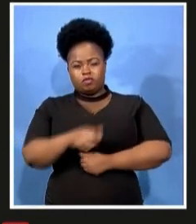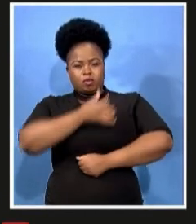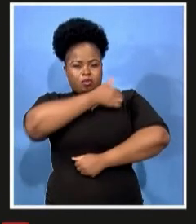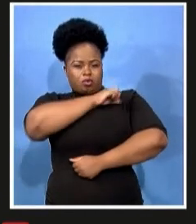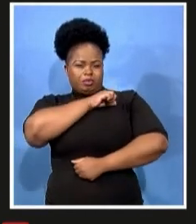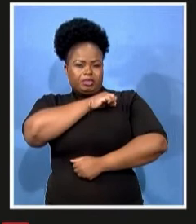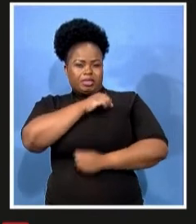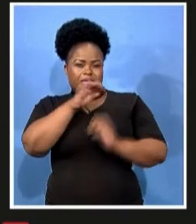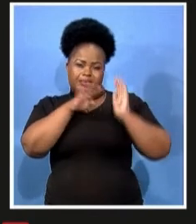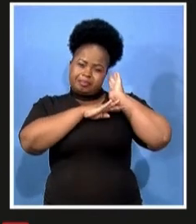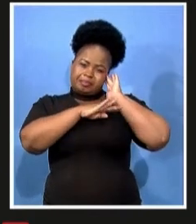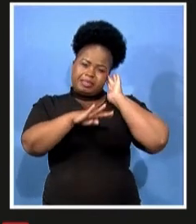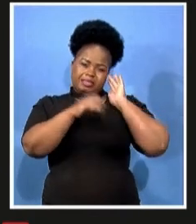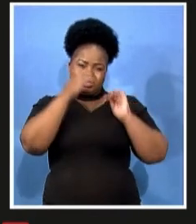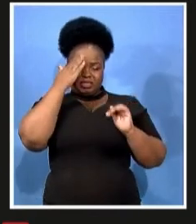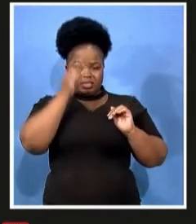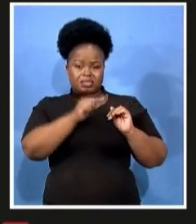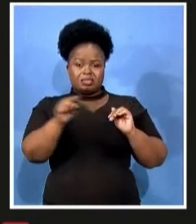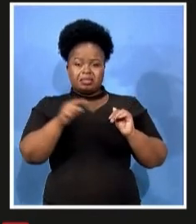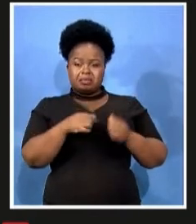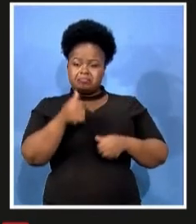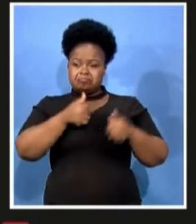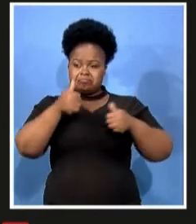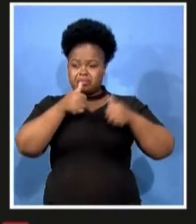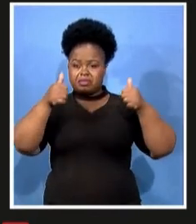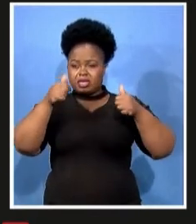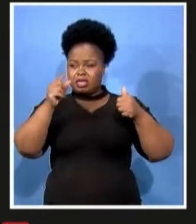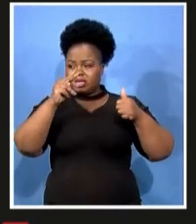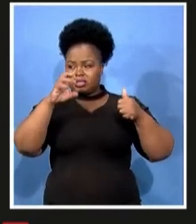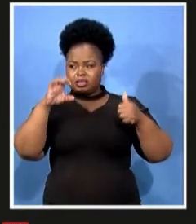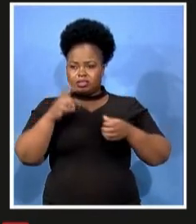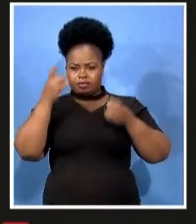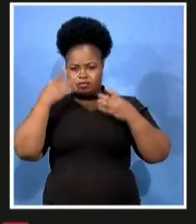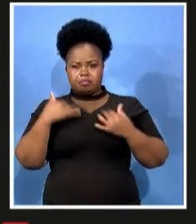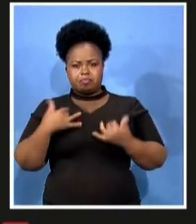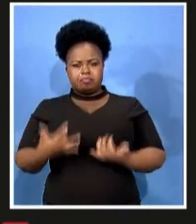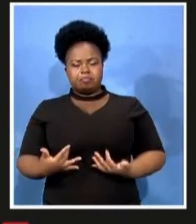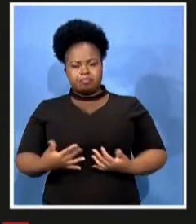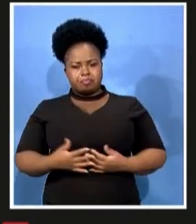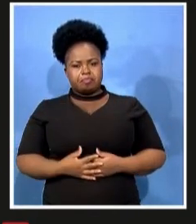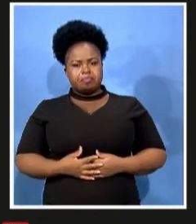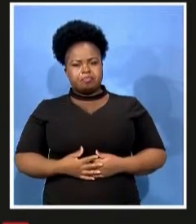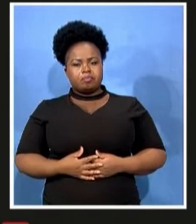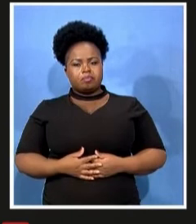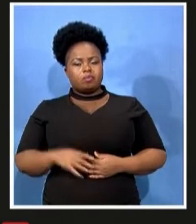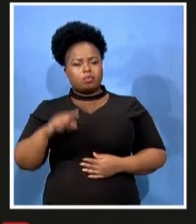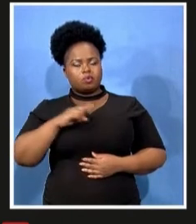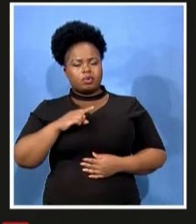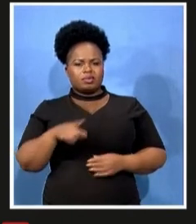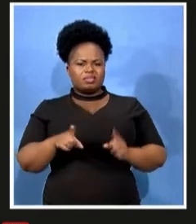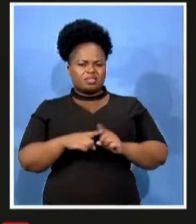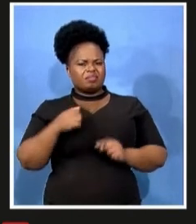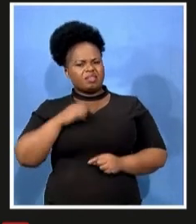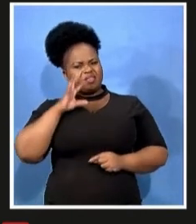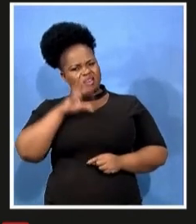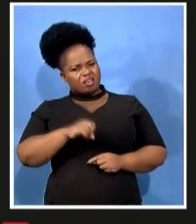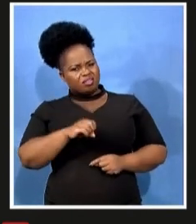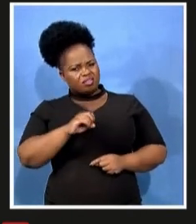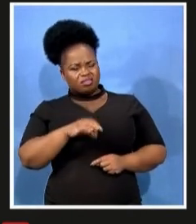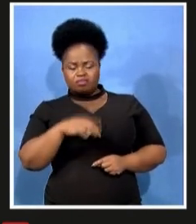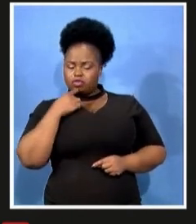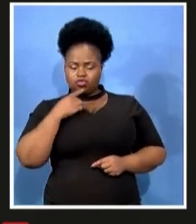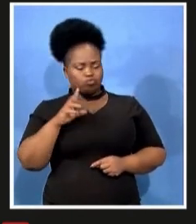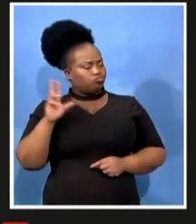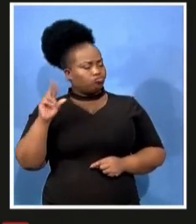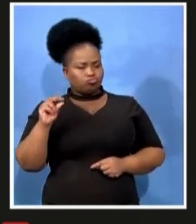of the ANC because they were asking her if she would say, no. I will